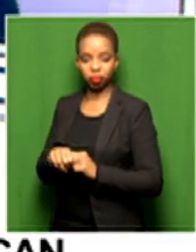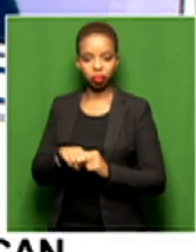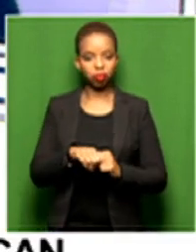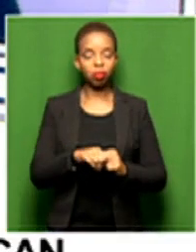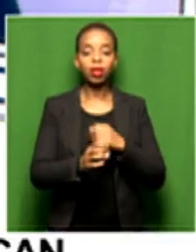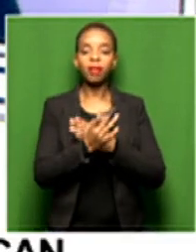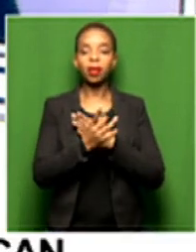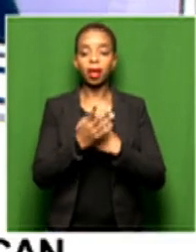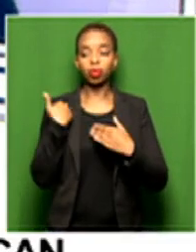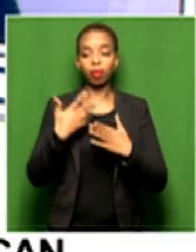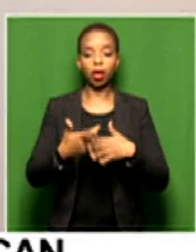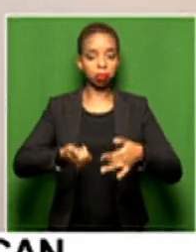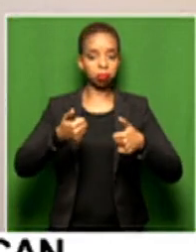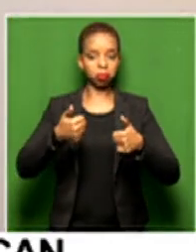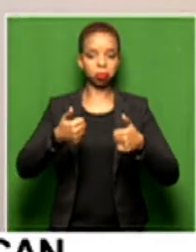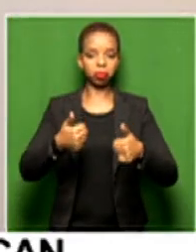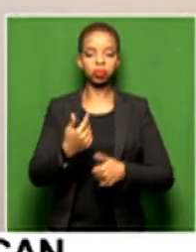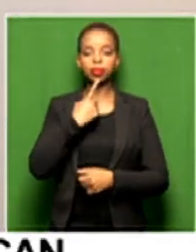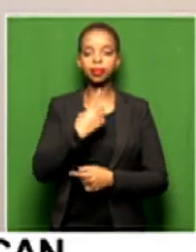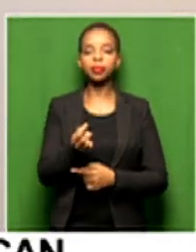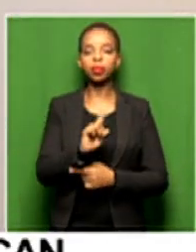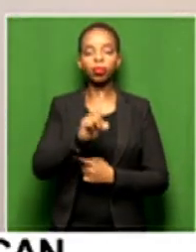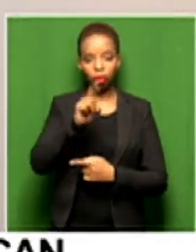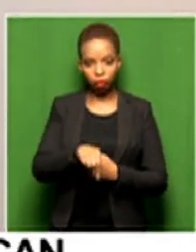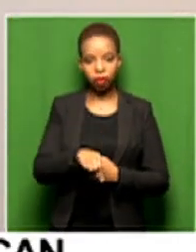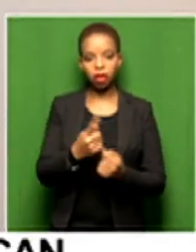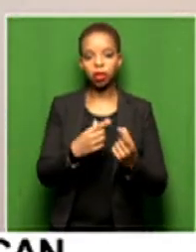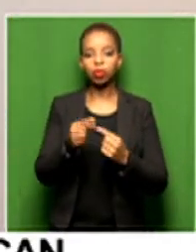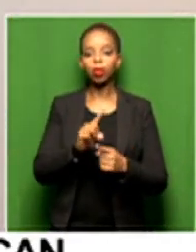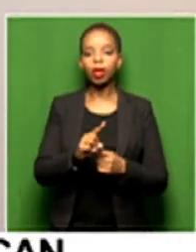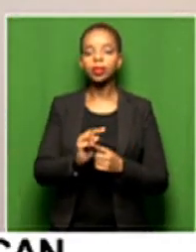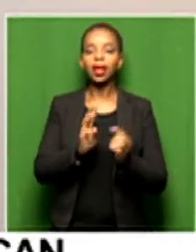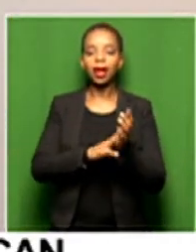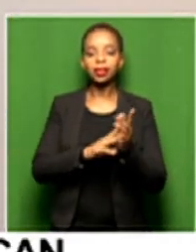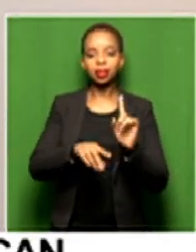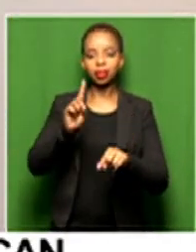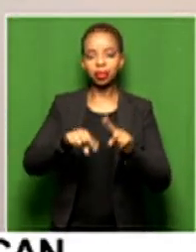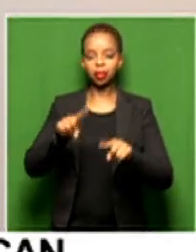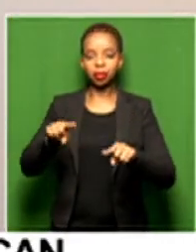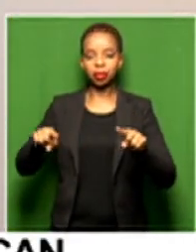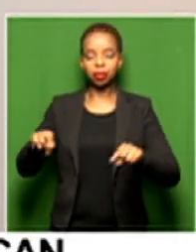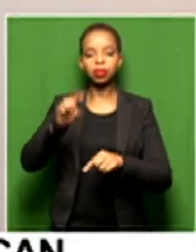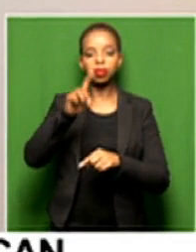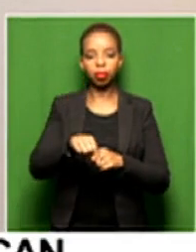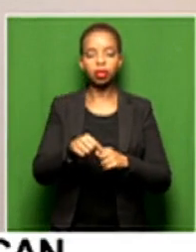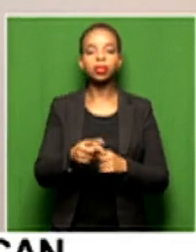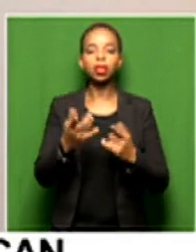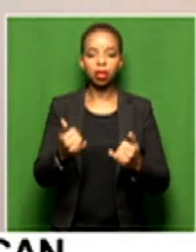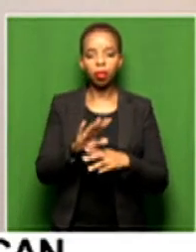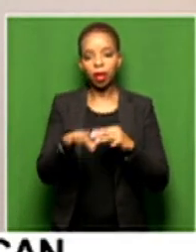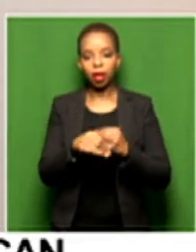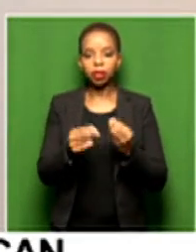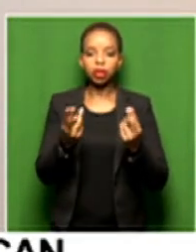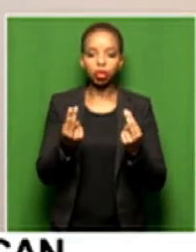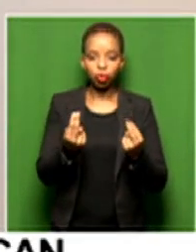has been really great. I think the biggest feedback is that we need to sort of extend the range of cards. And so we're constantly adding new themes, we're